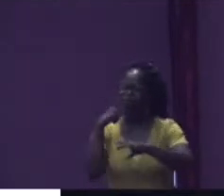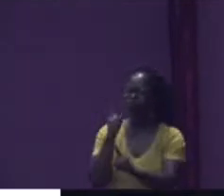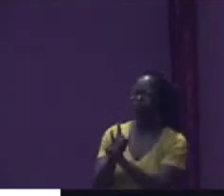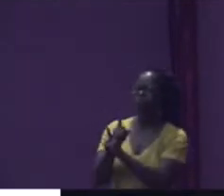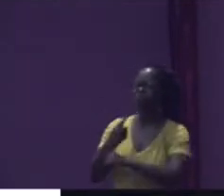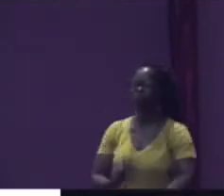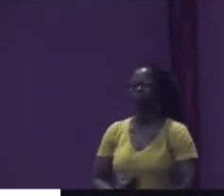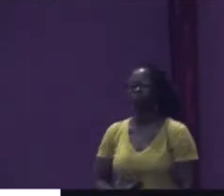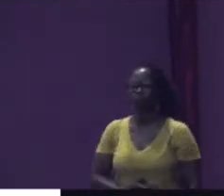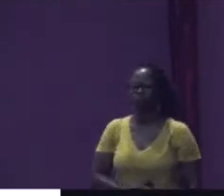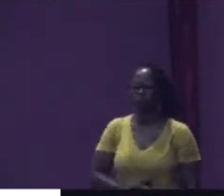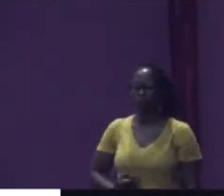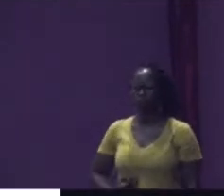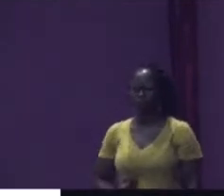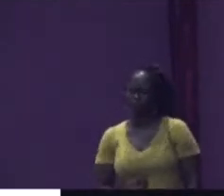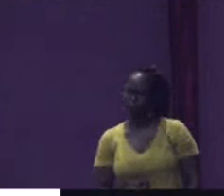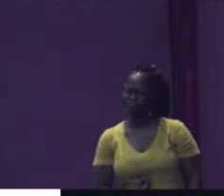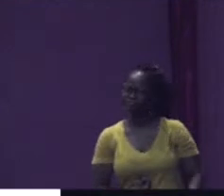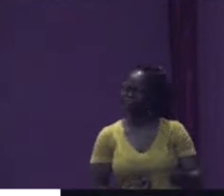So